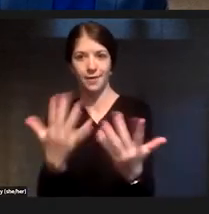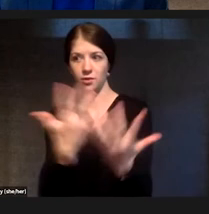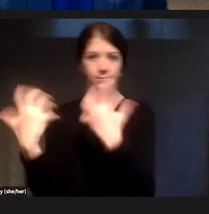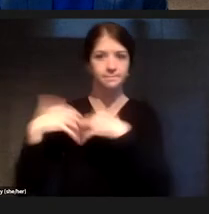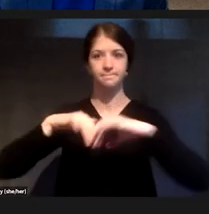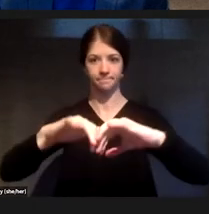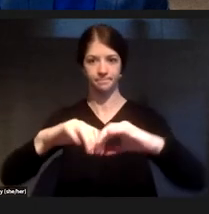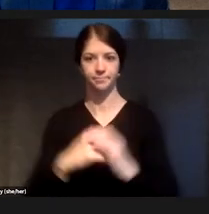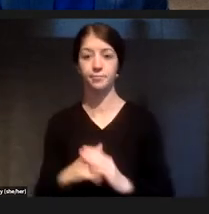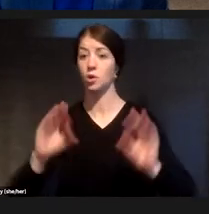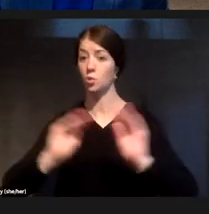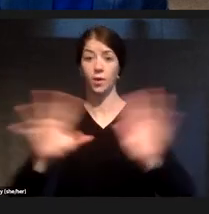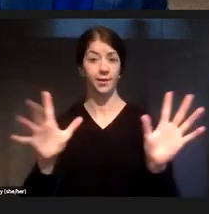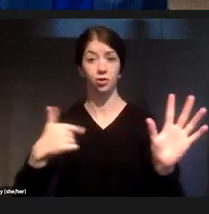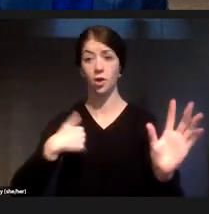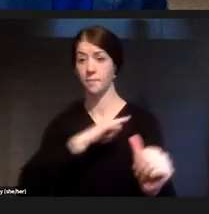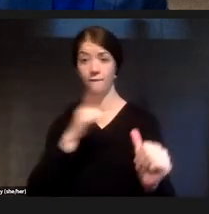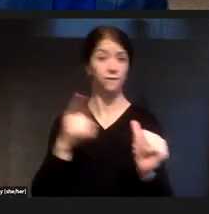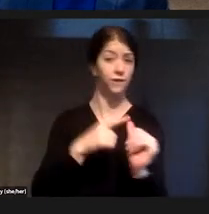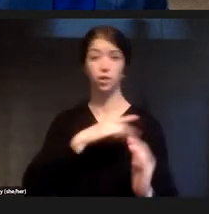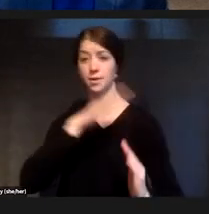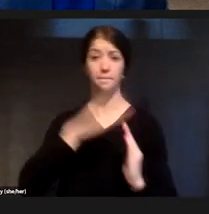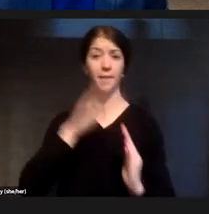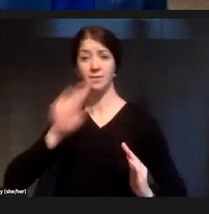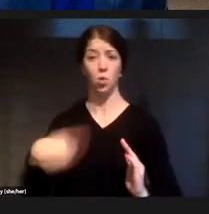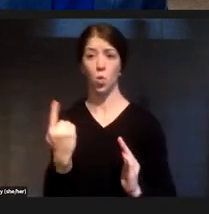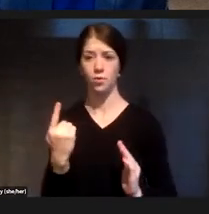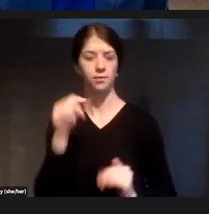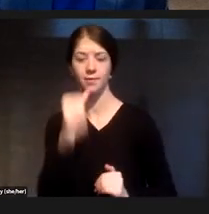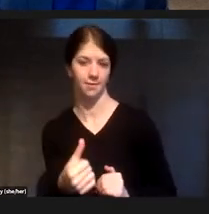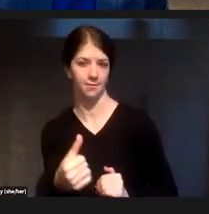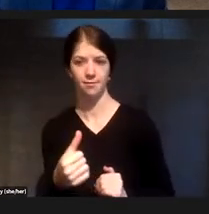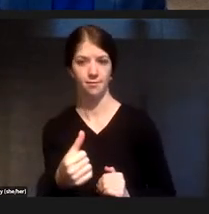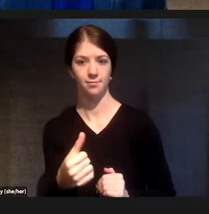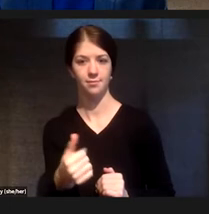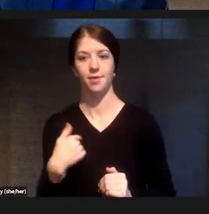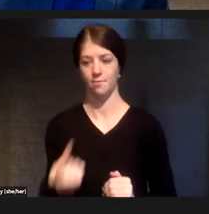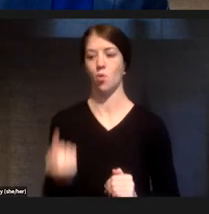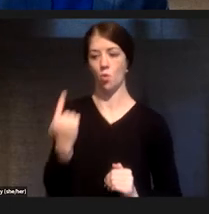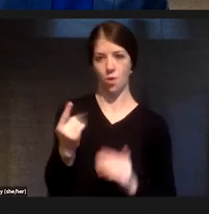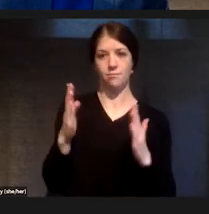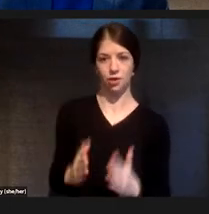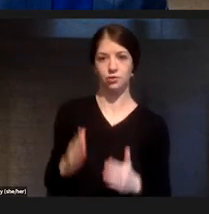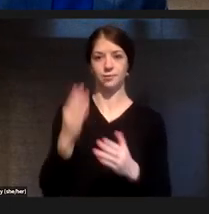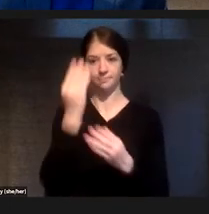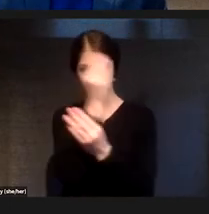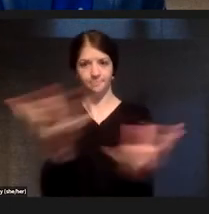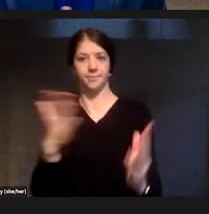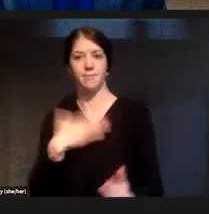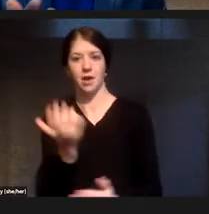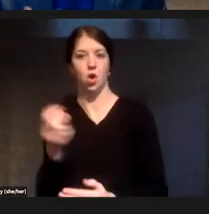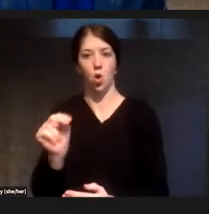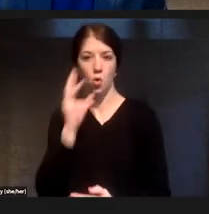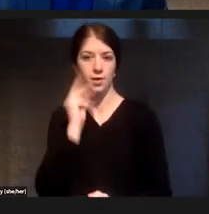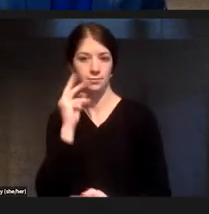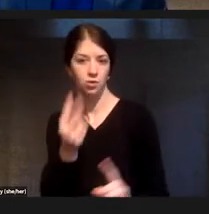that I am not the first or the best or the only. I am merely an N of one sharing my own lived experience and perspectives to add